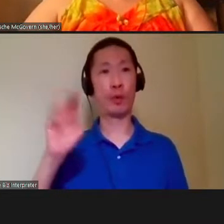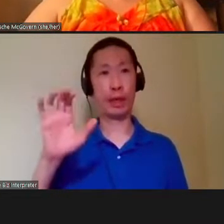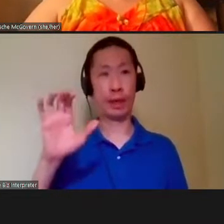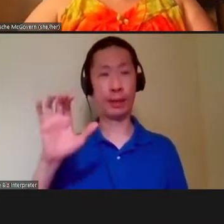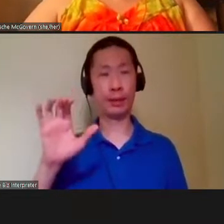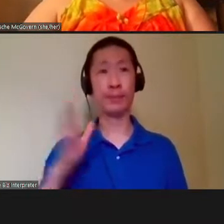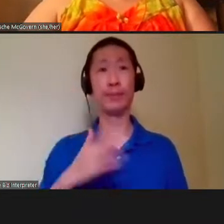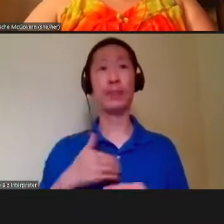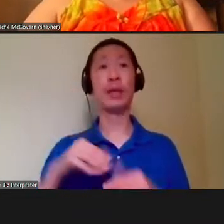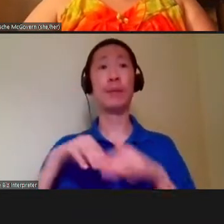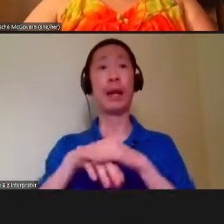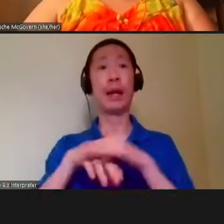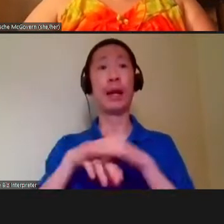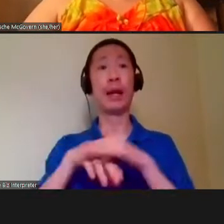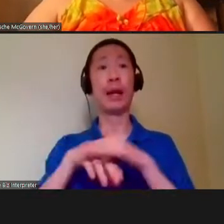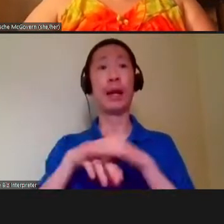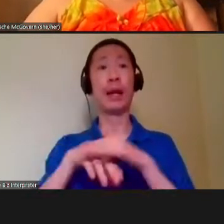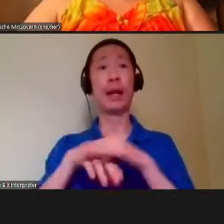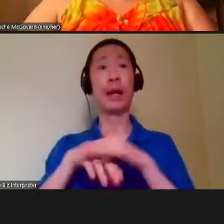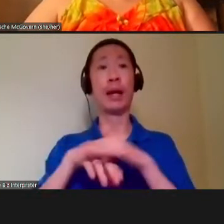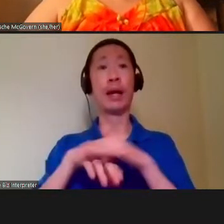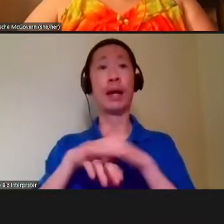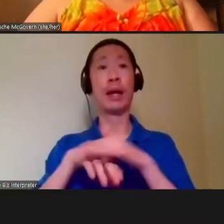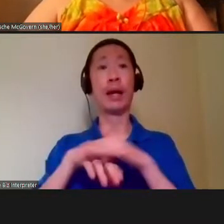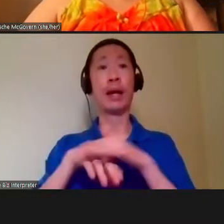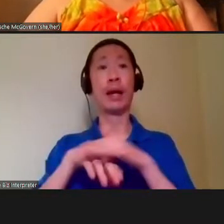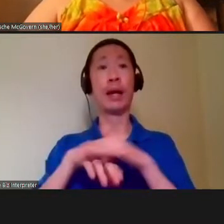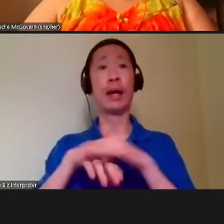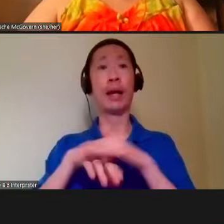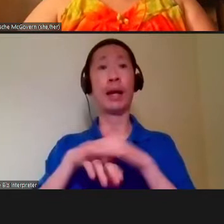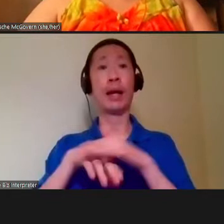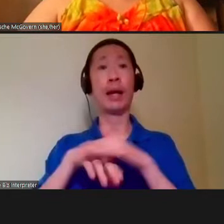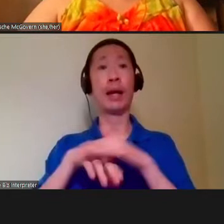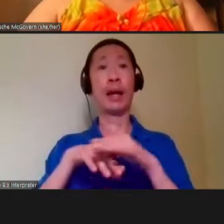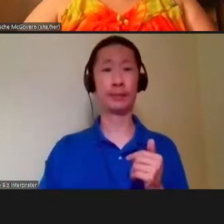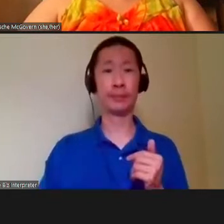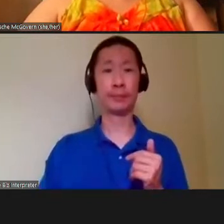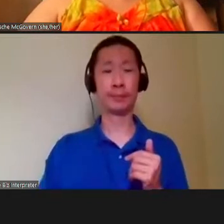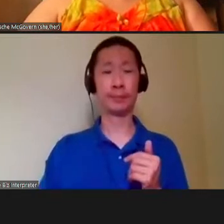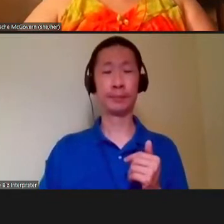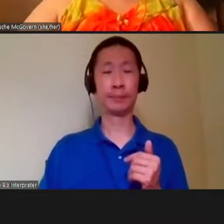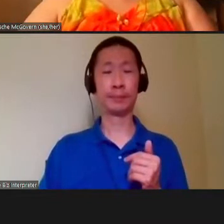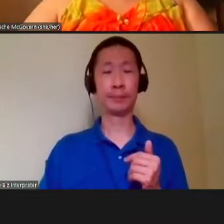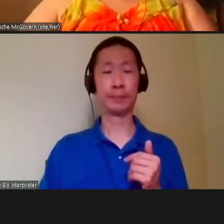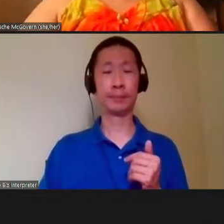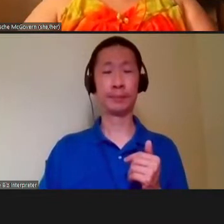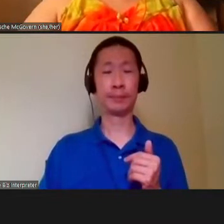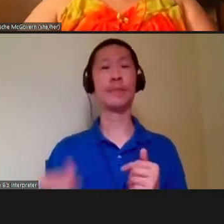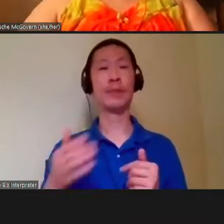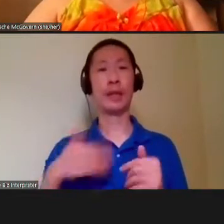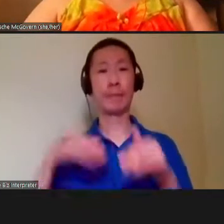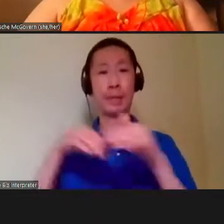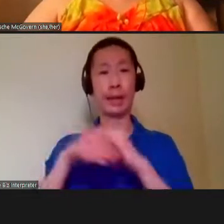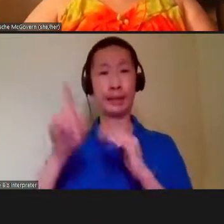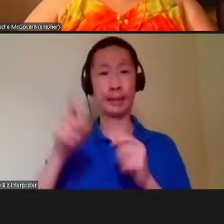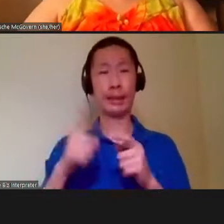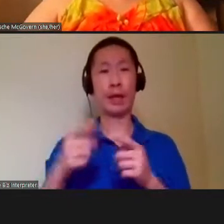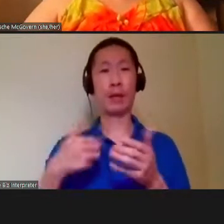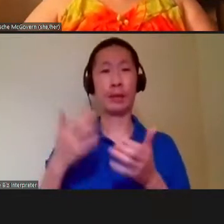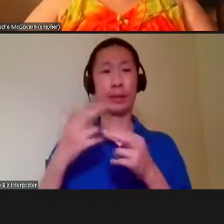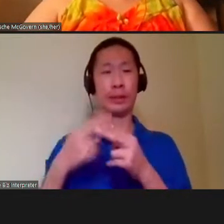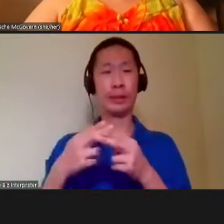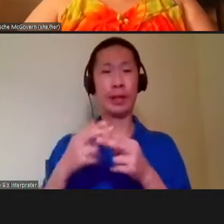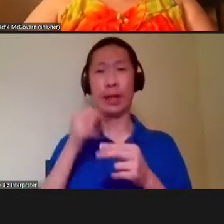My access needs, in terms of access needs, are met, but I do want to name, I have a two-year-old and she might make